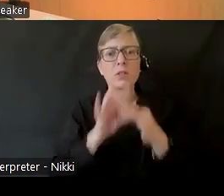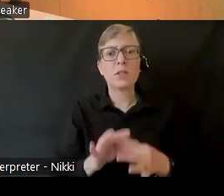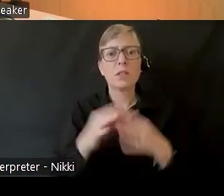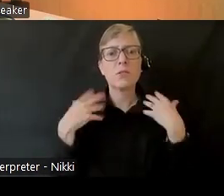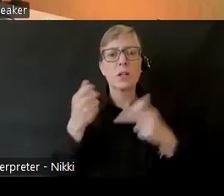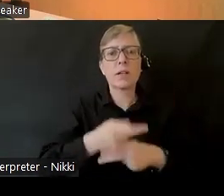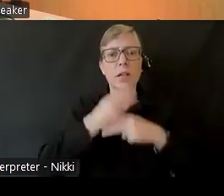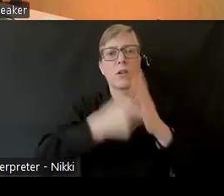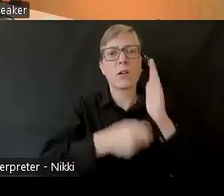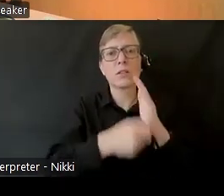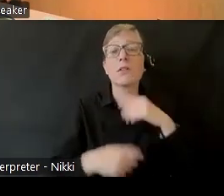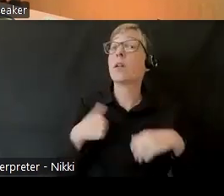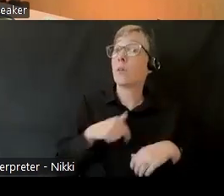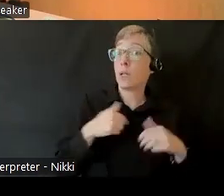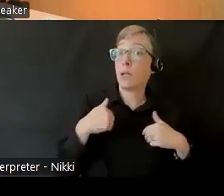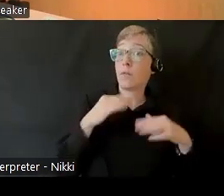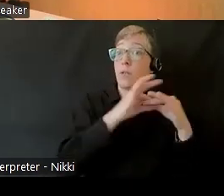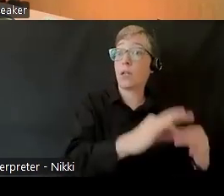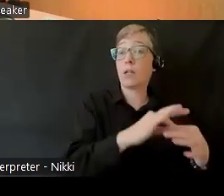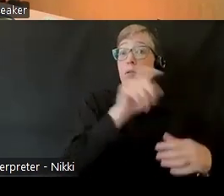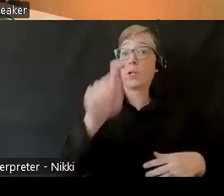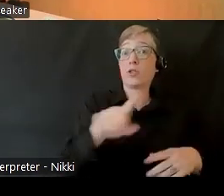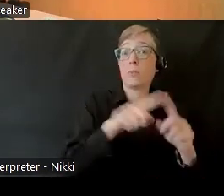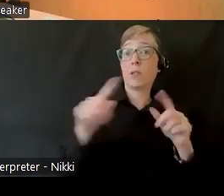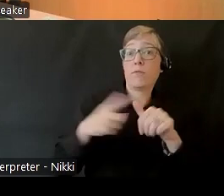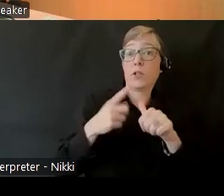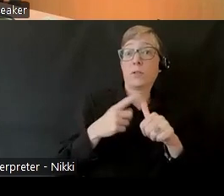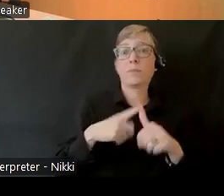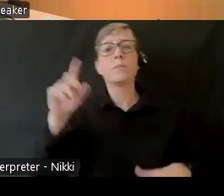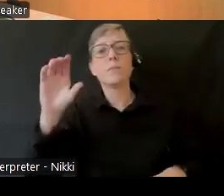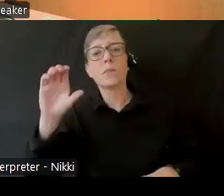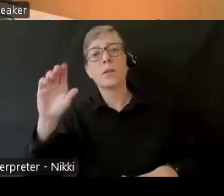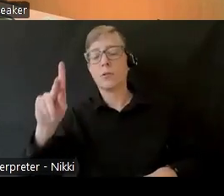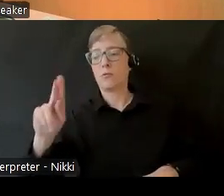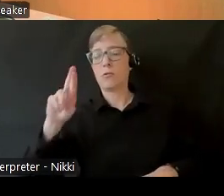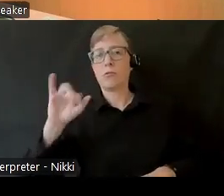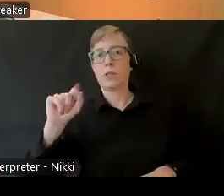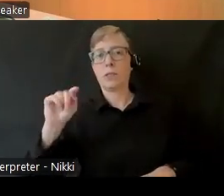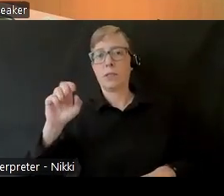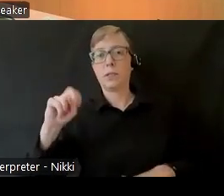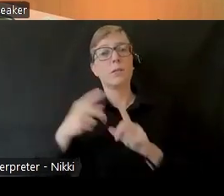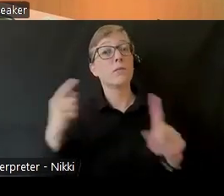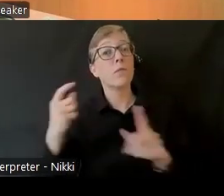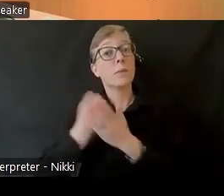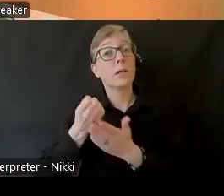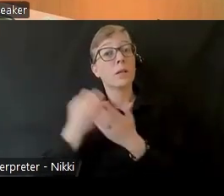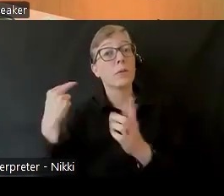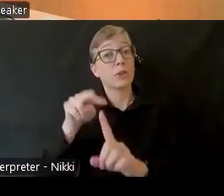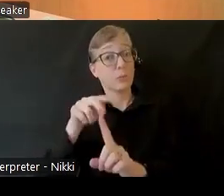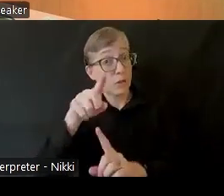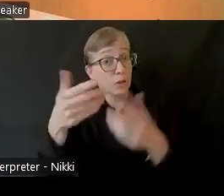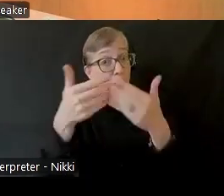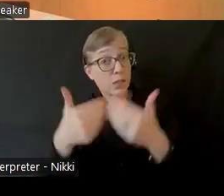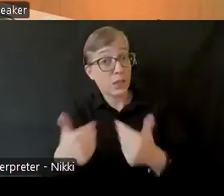but before we get to that, Kristen? So I guess my question is from an economic perspective, did you split out